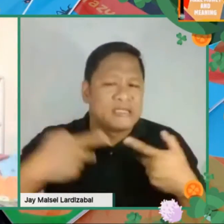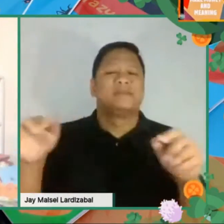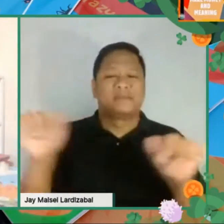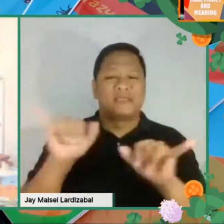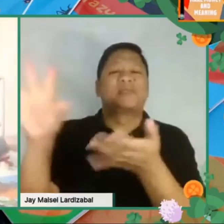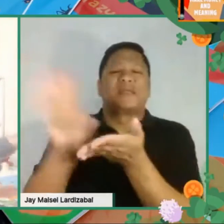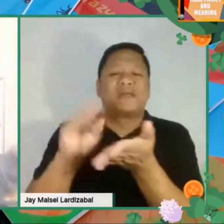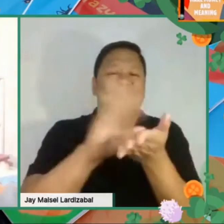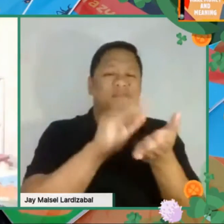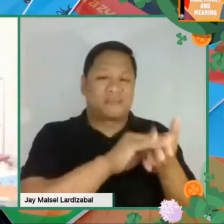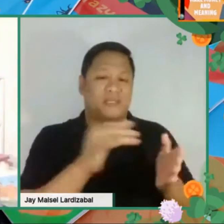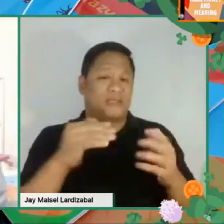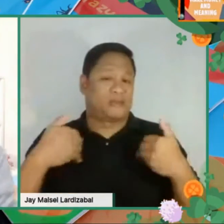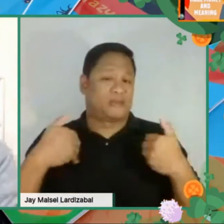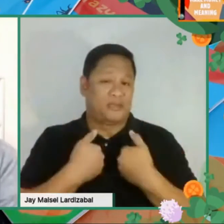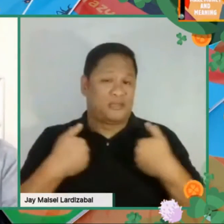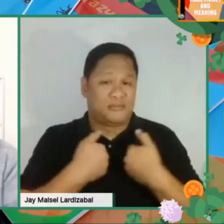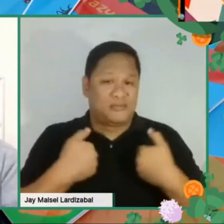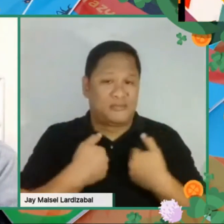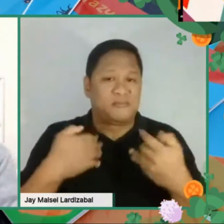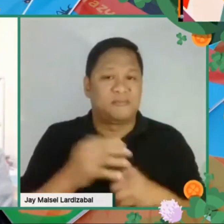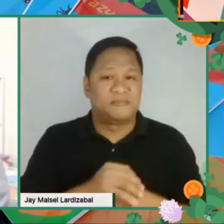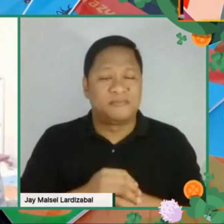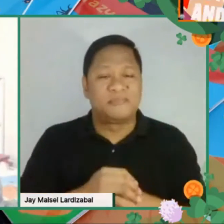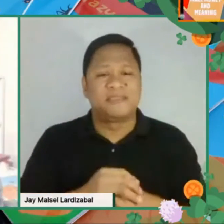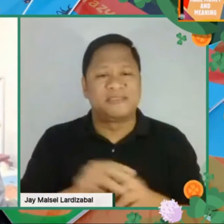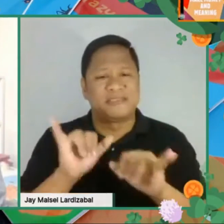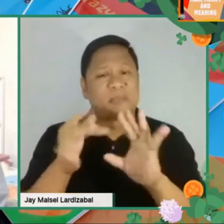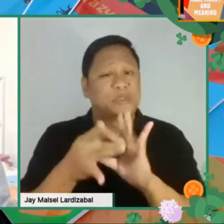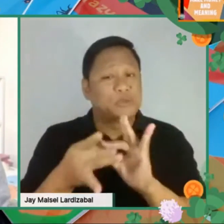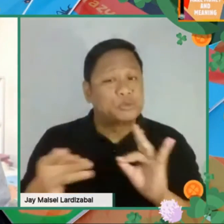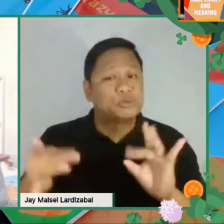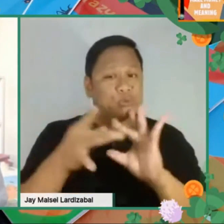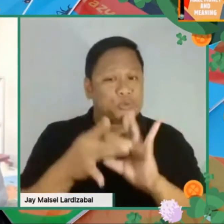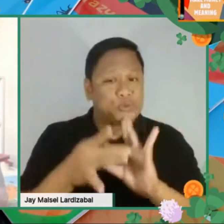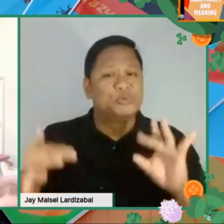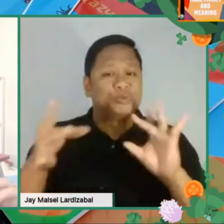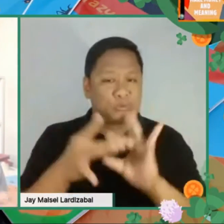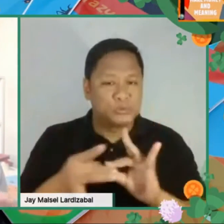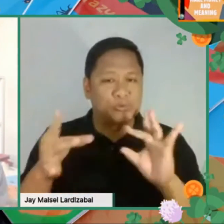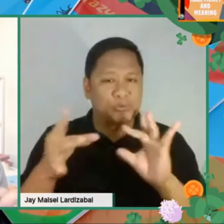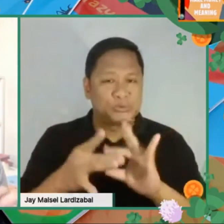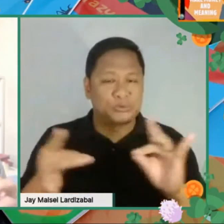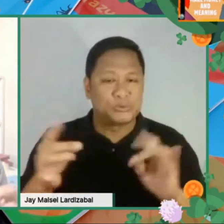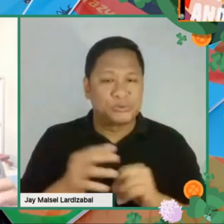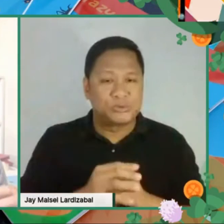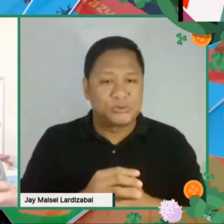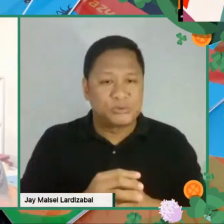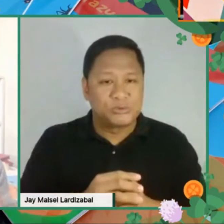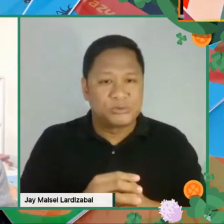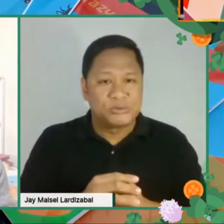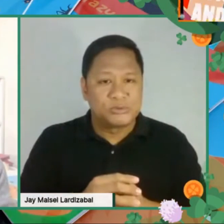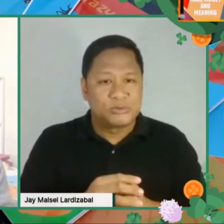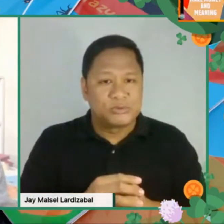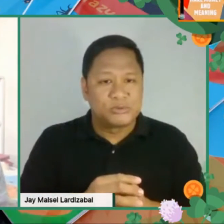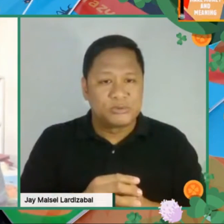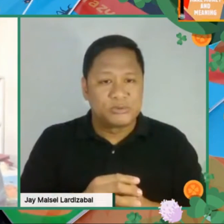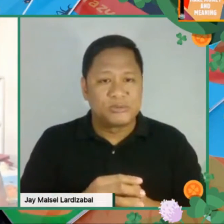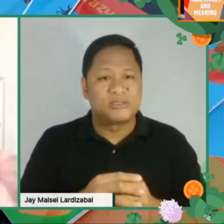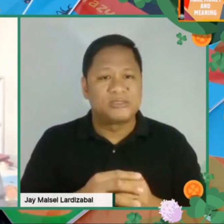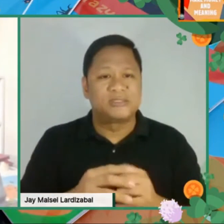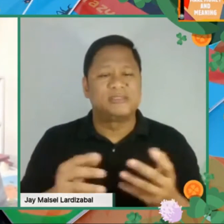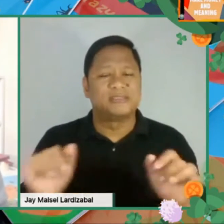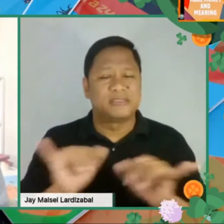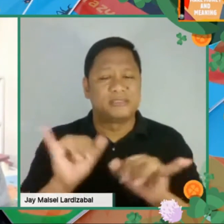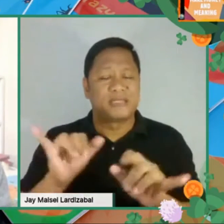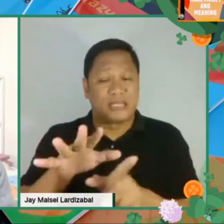animals. Look, parang itong story, it is told in a yung pet human